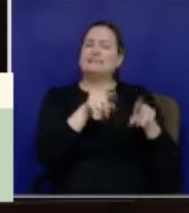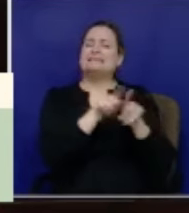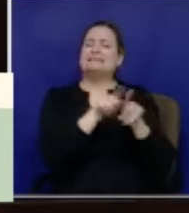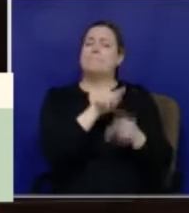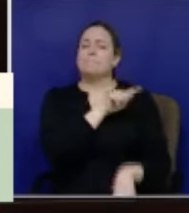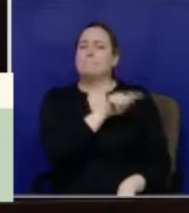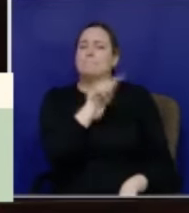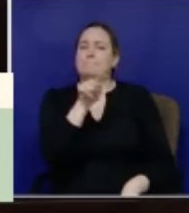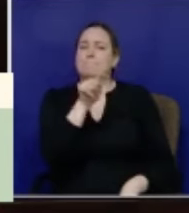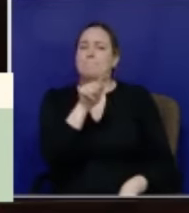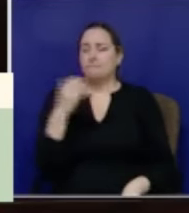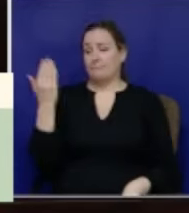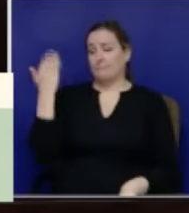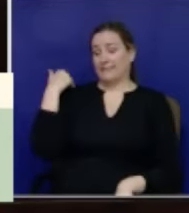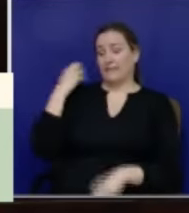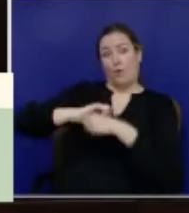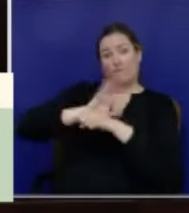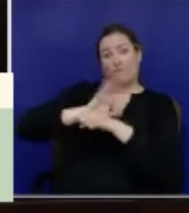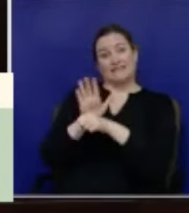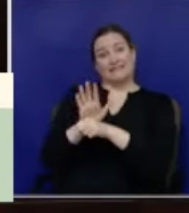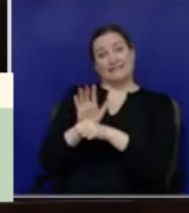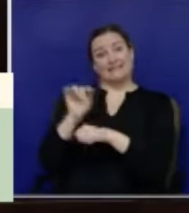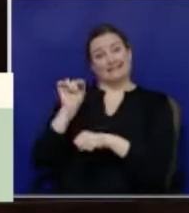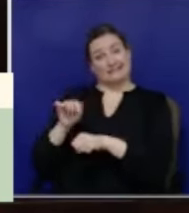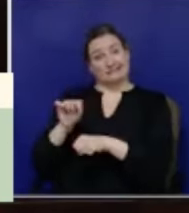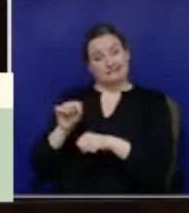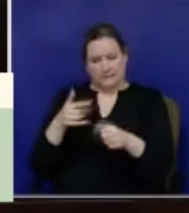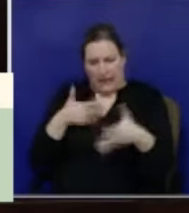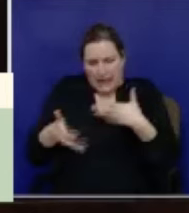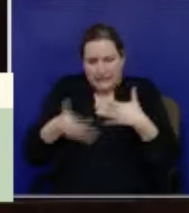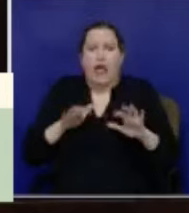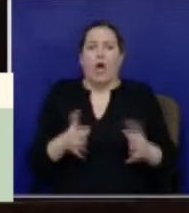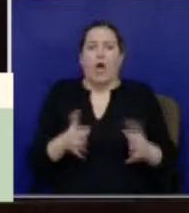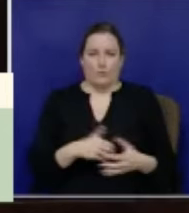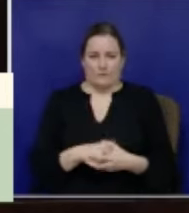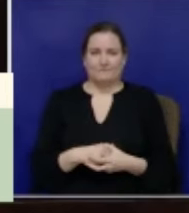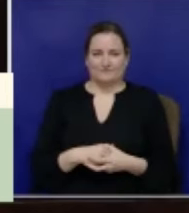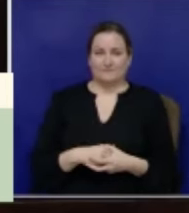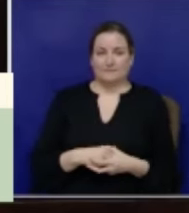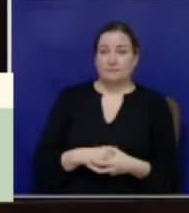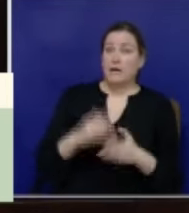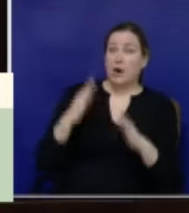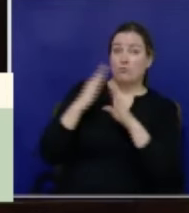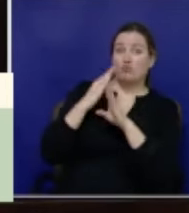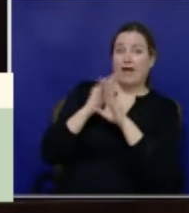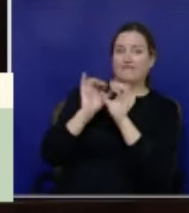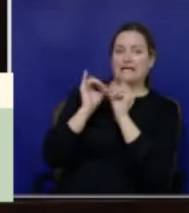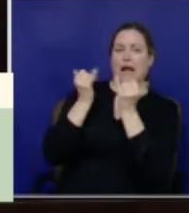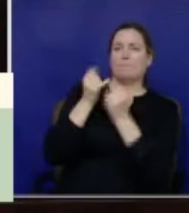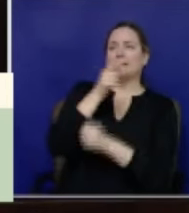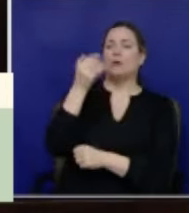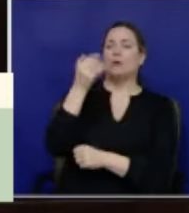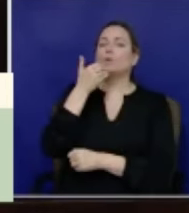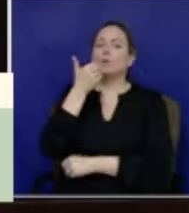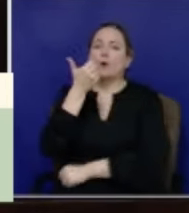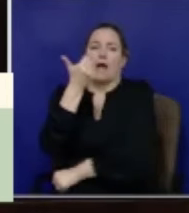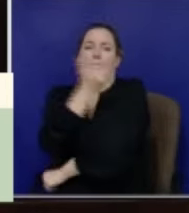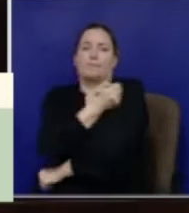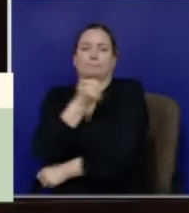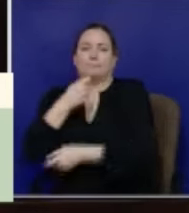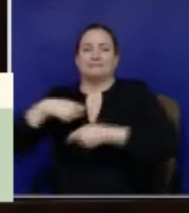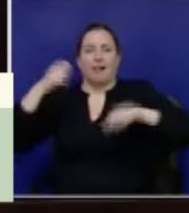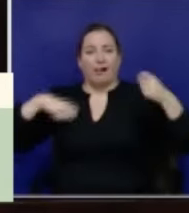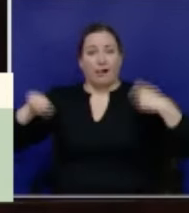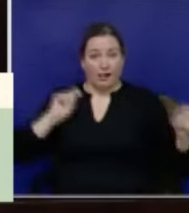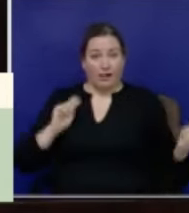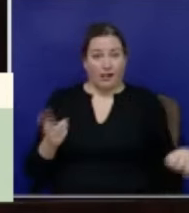handled the COVID-19 pandemic and what role Big Pharma and multinationals played in that regard. We as